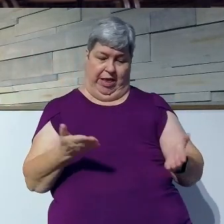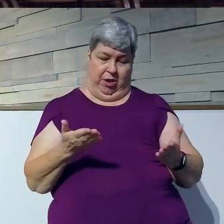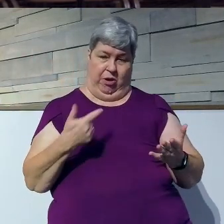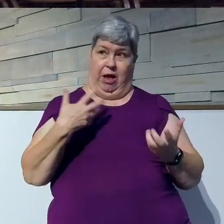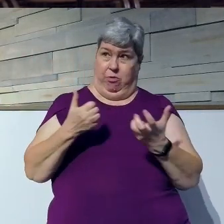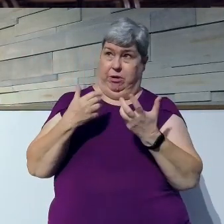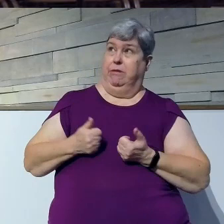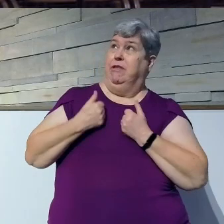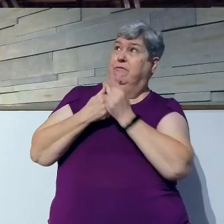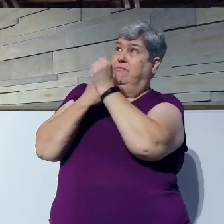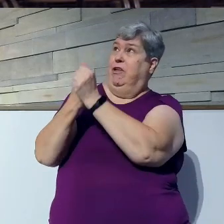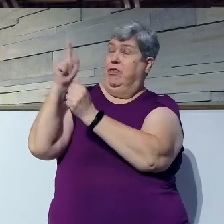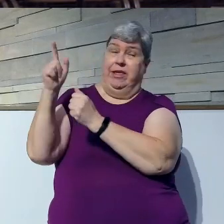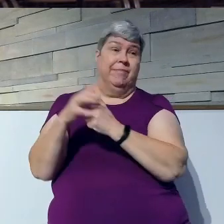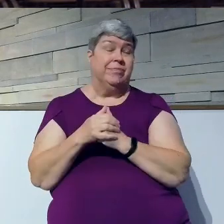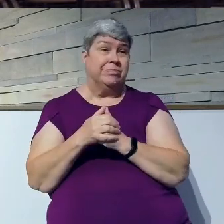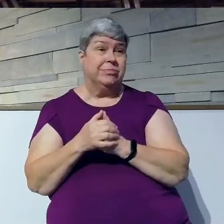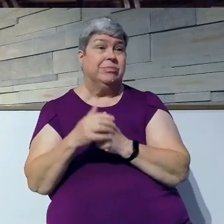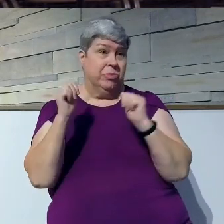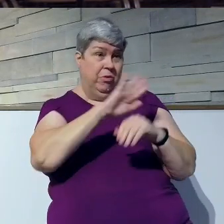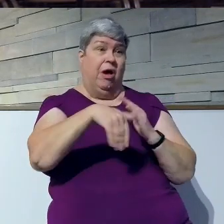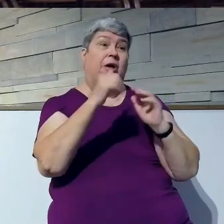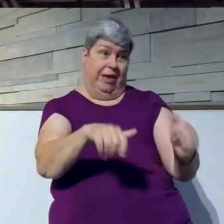him. And we all can learn.